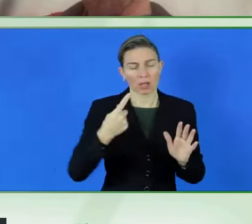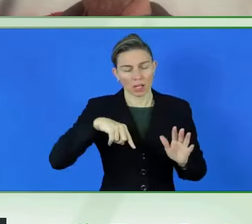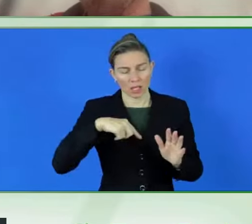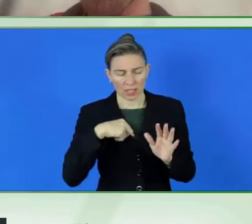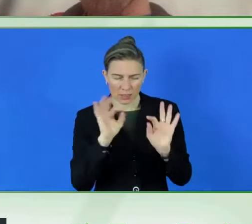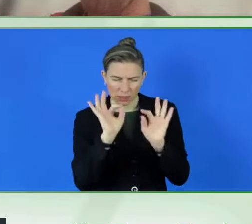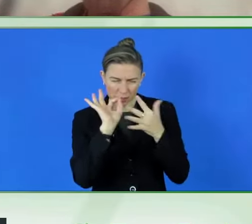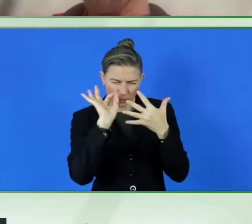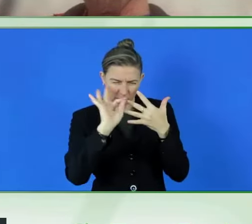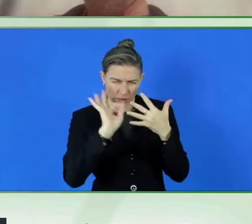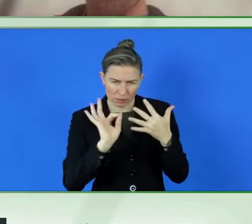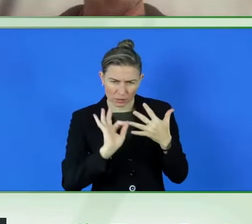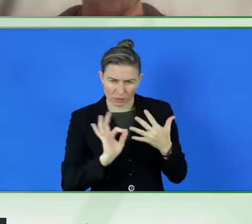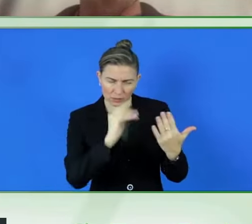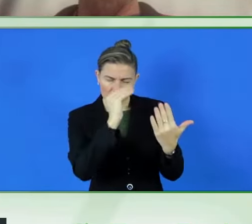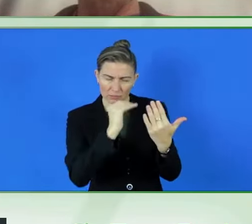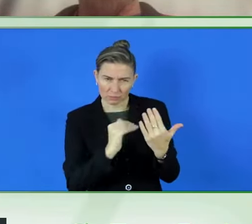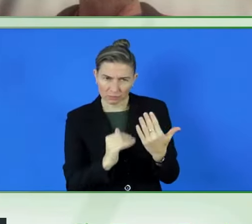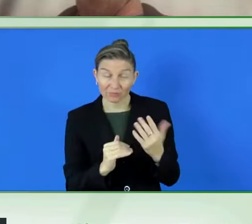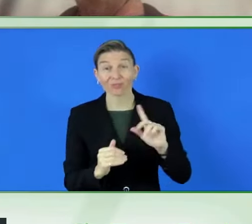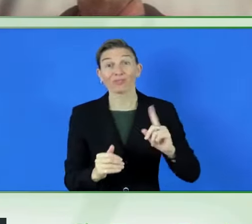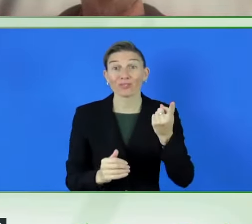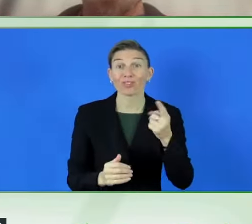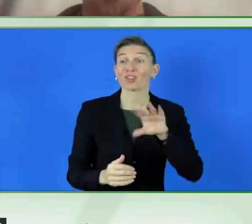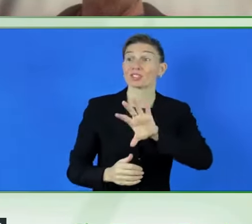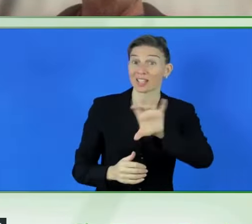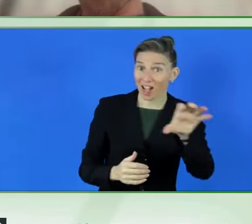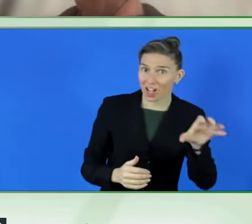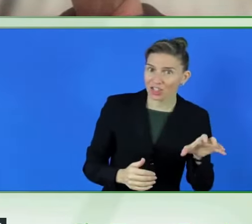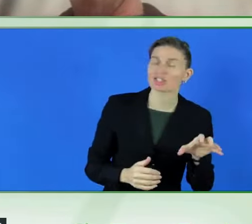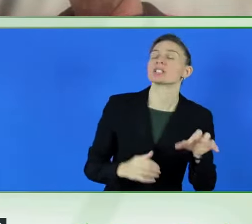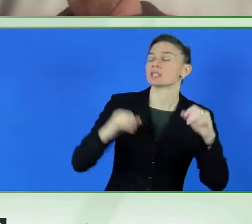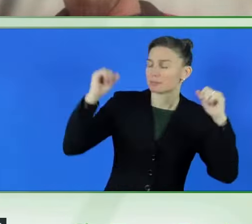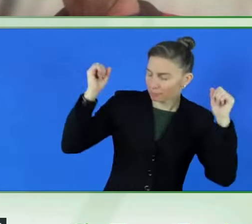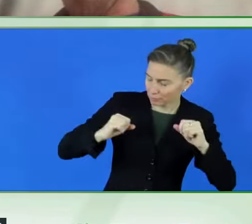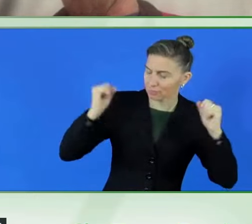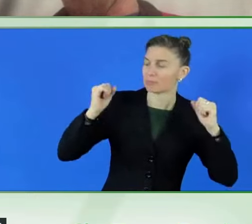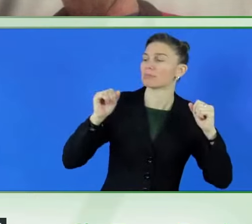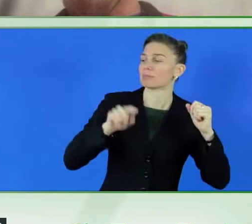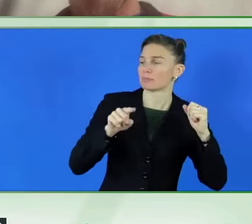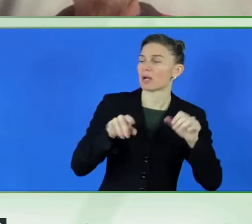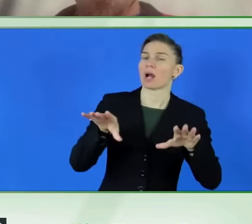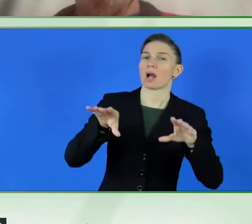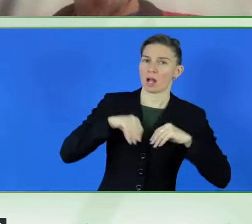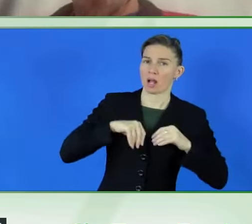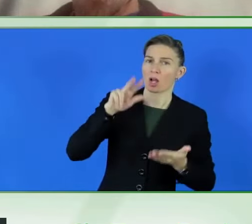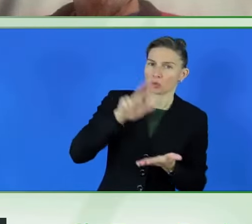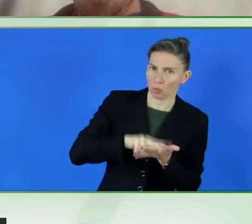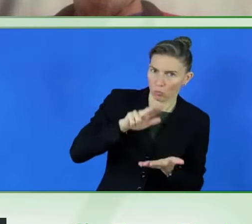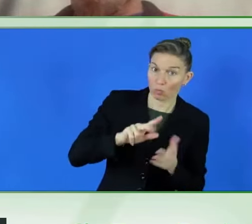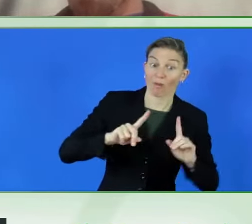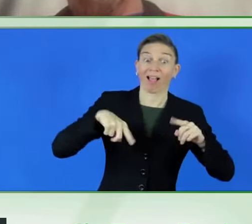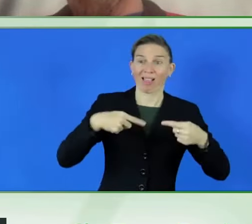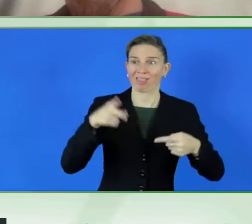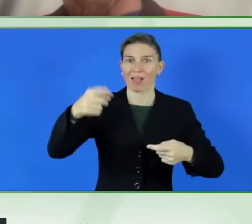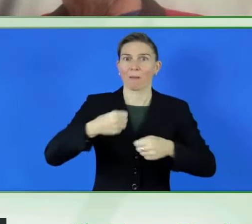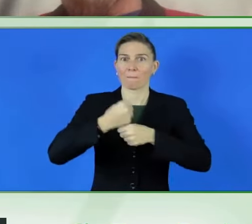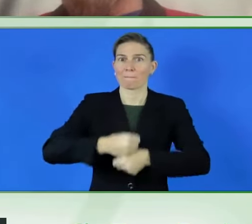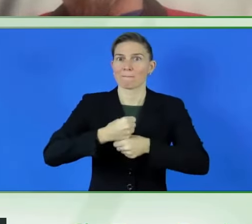along and adopt that specification. Then the manufacturers will come on board, and they'll start to compete with one another.